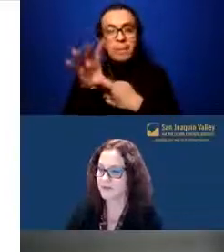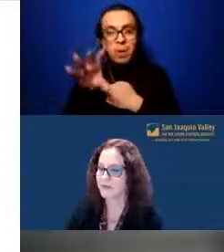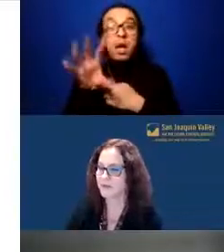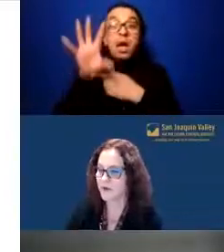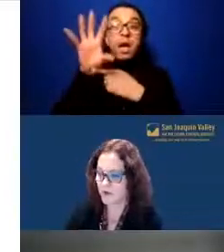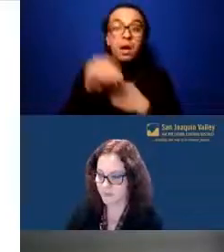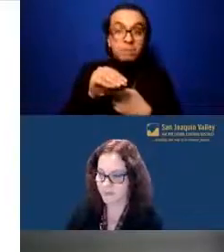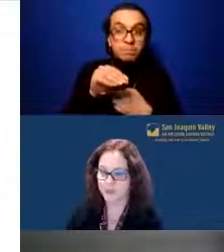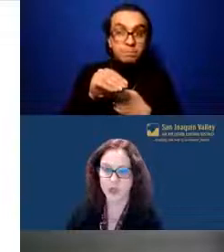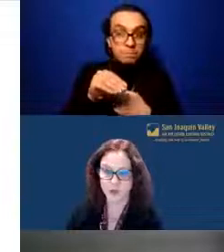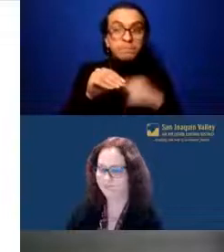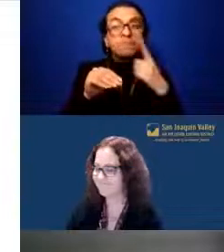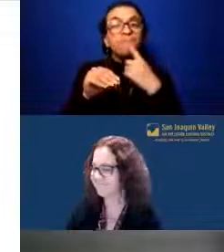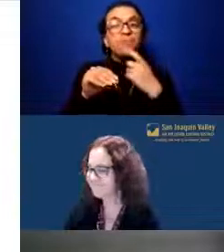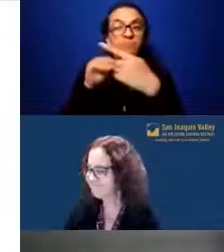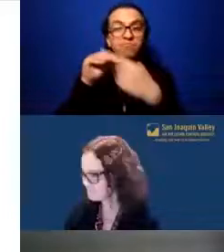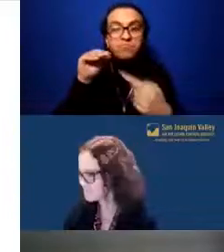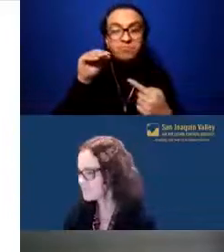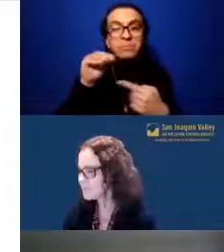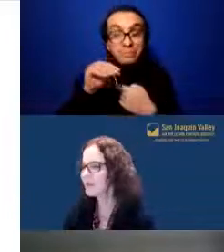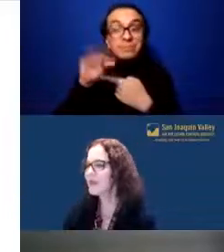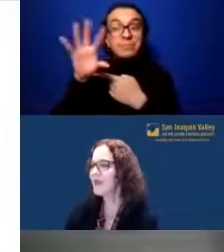line means you're not being shown.